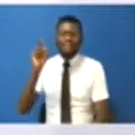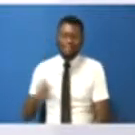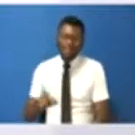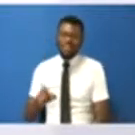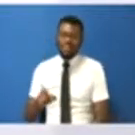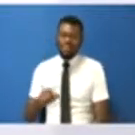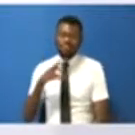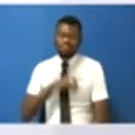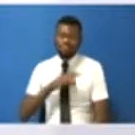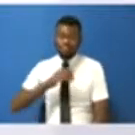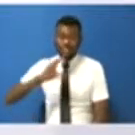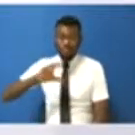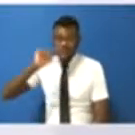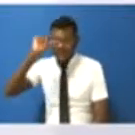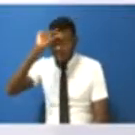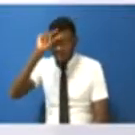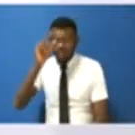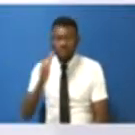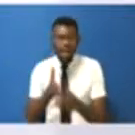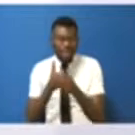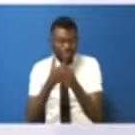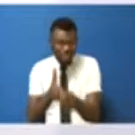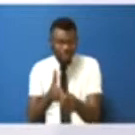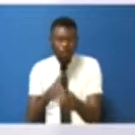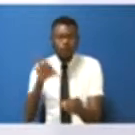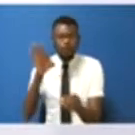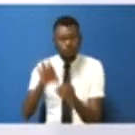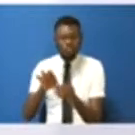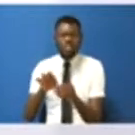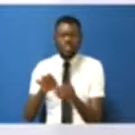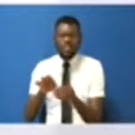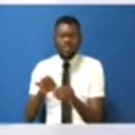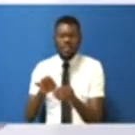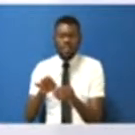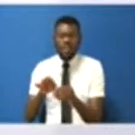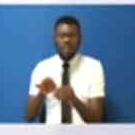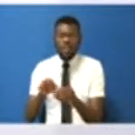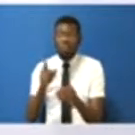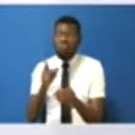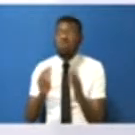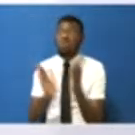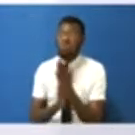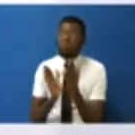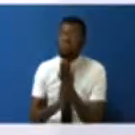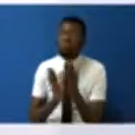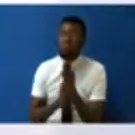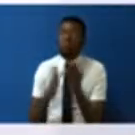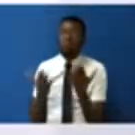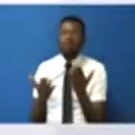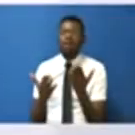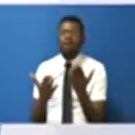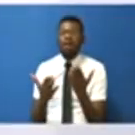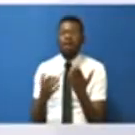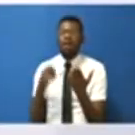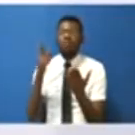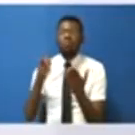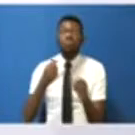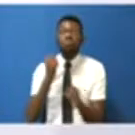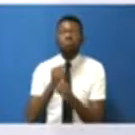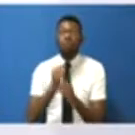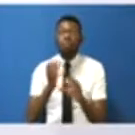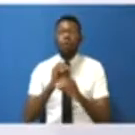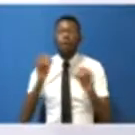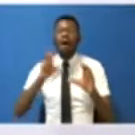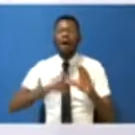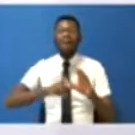account and who can listen to who she can vote to vote for so you can't come praise the consequence of your absconding duty